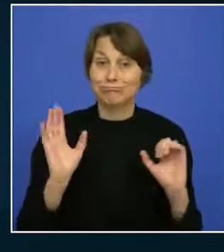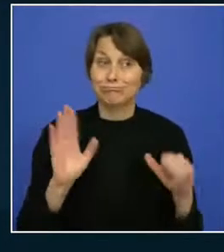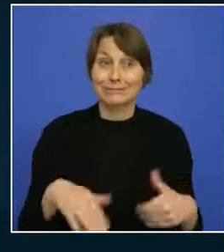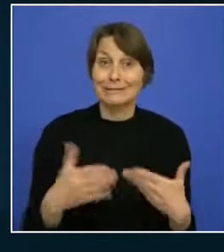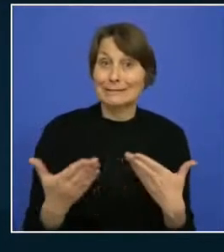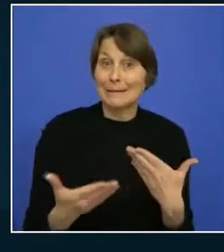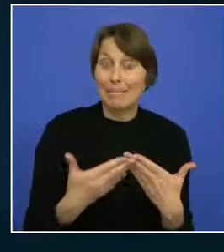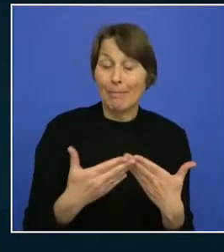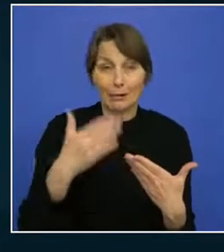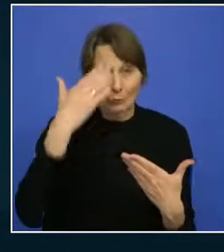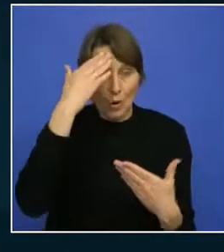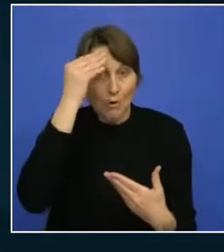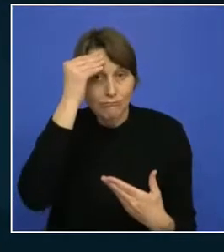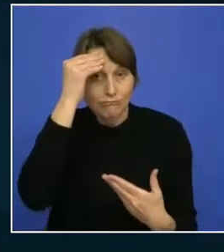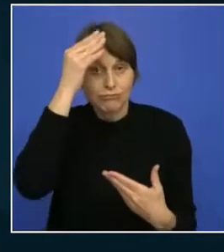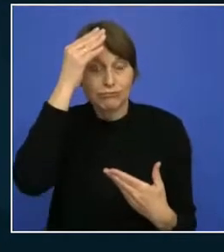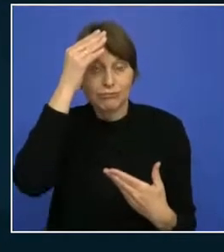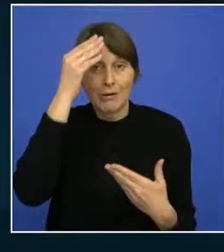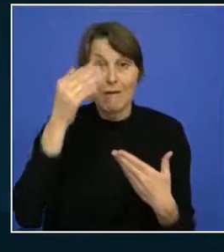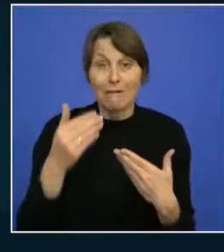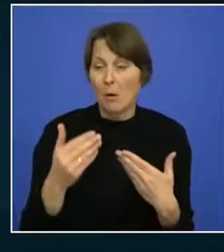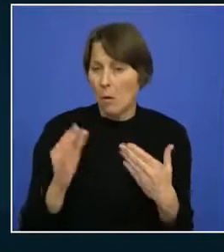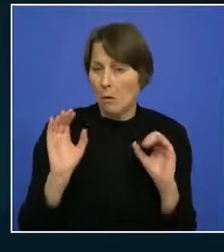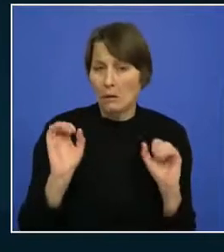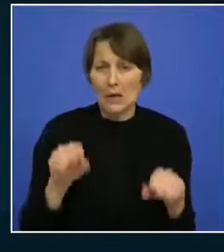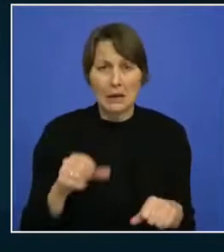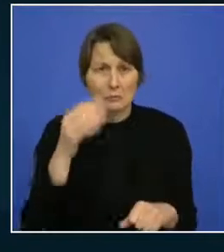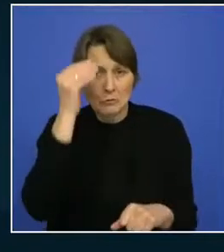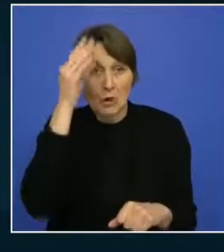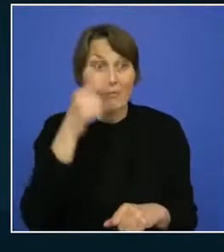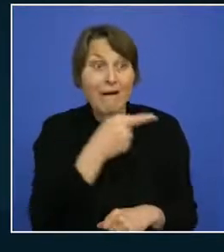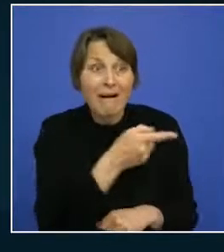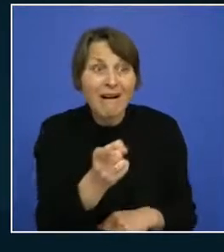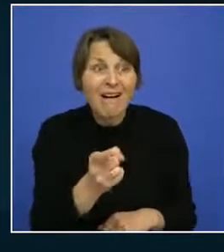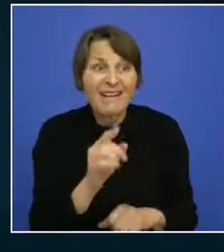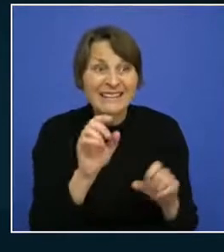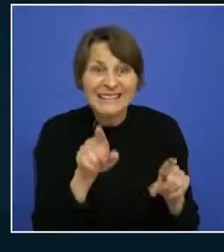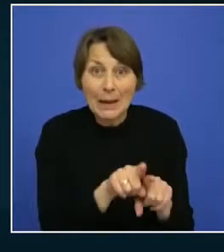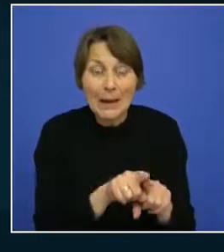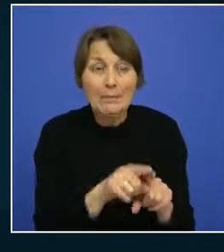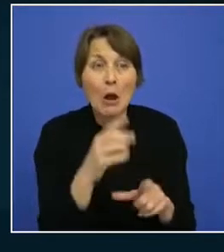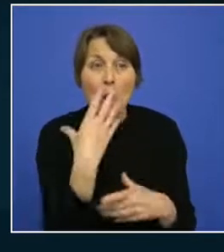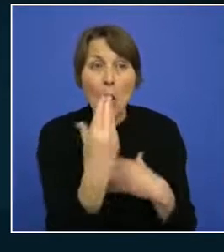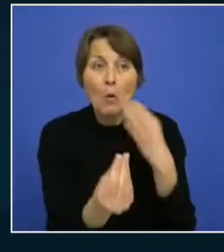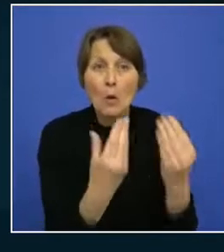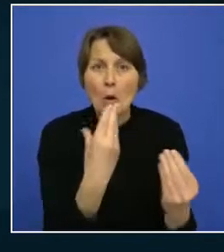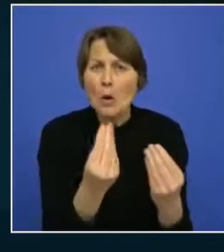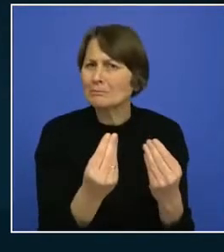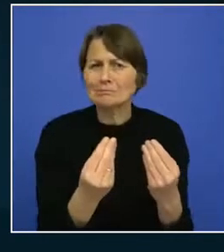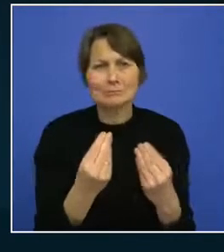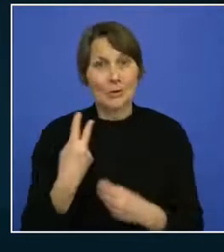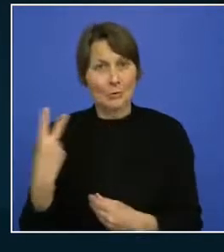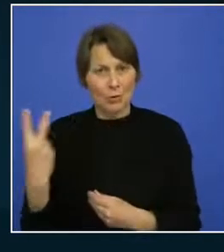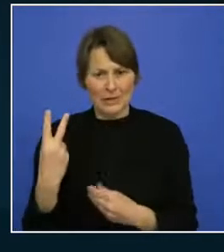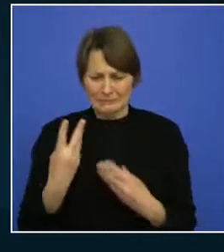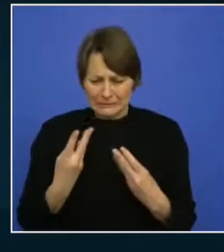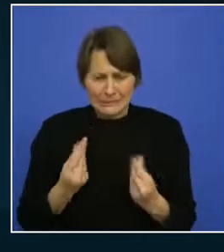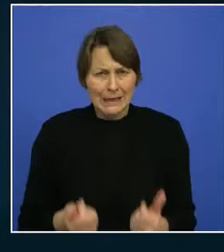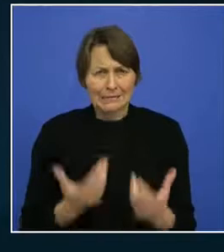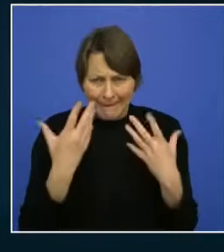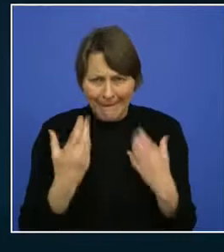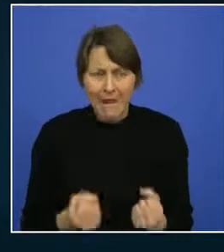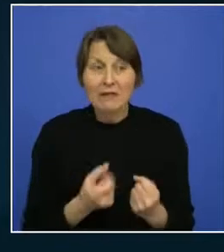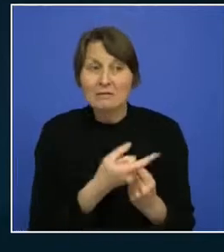that's hard for other people. And we mustn't forget that. Like, we have skills that are really important and can contribute. And